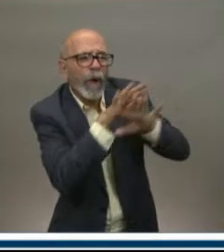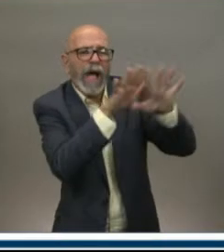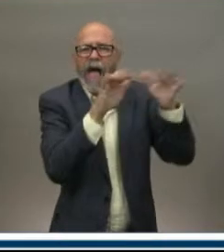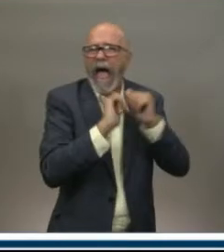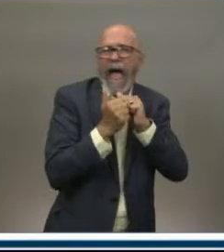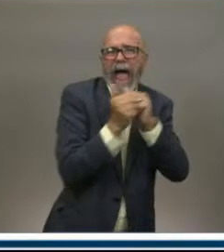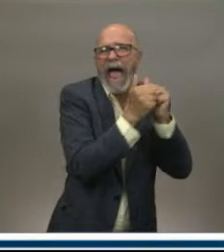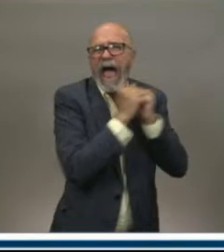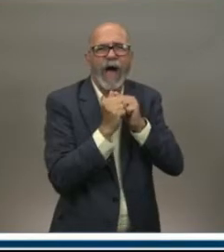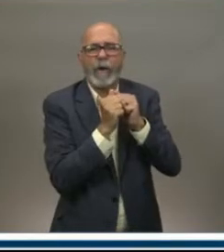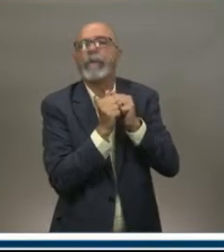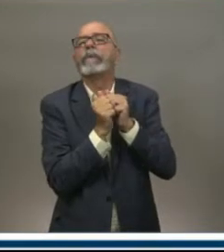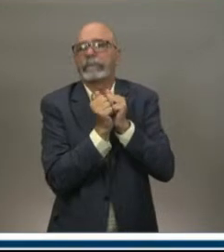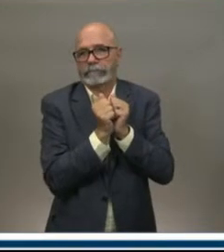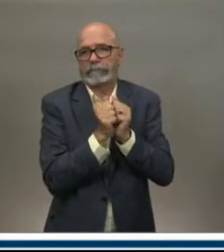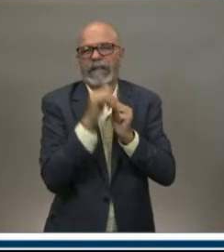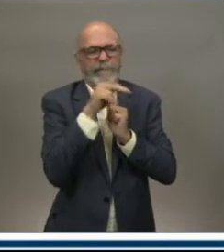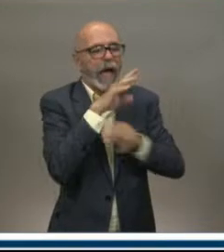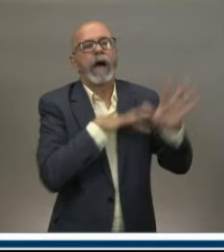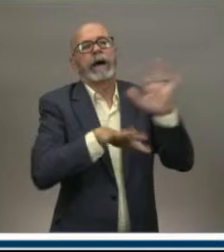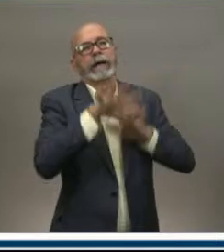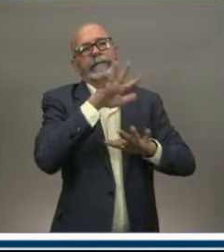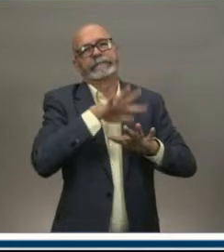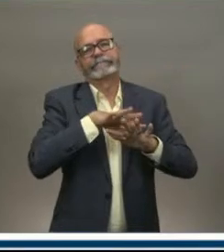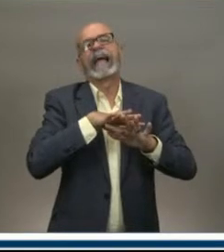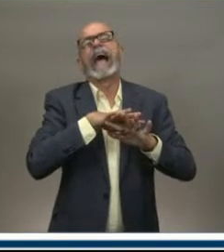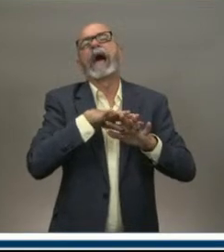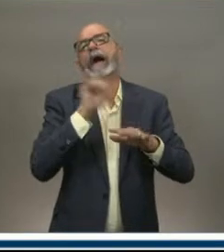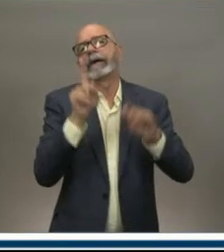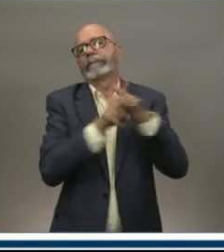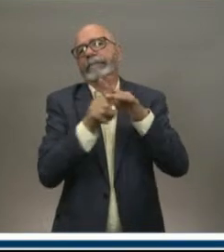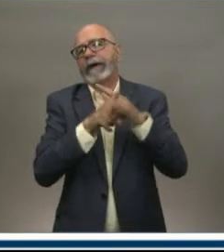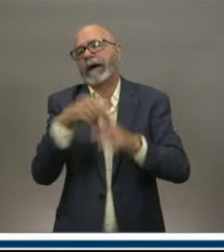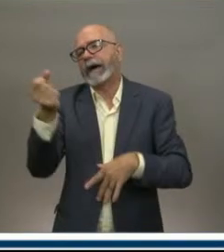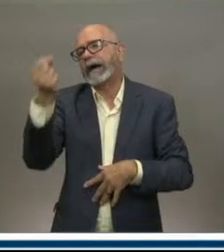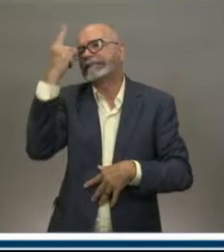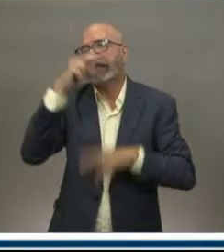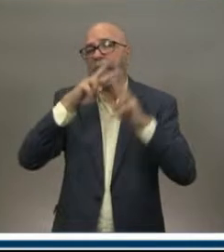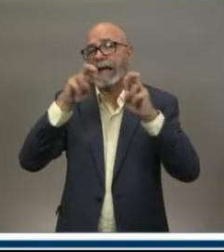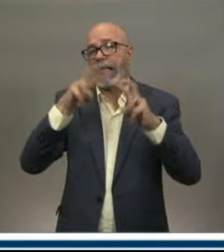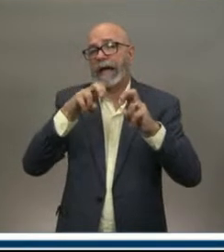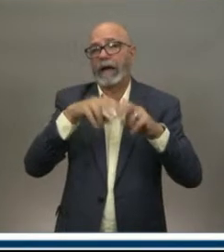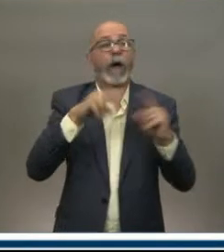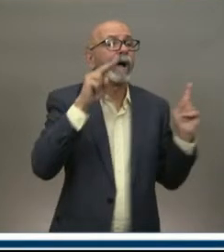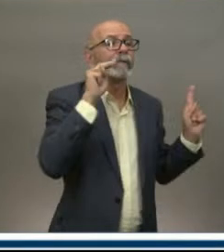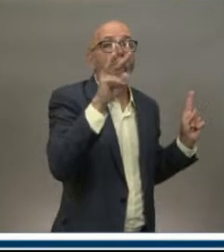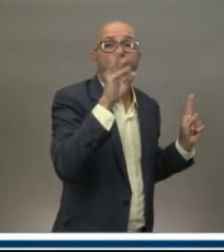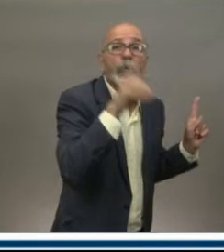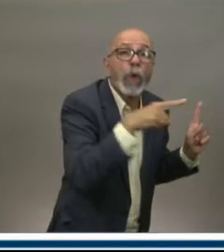you've given us insight into the issues at Northwood and across the long-term care sector.